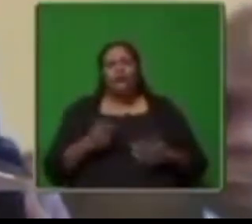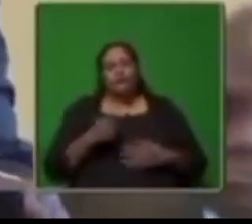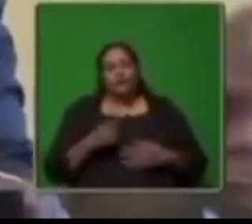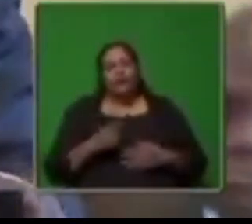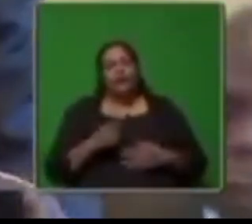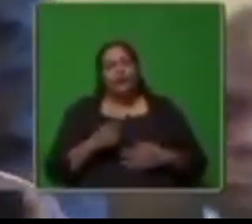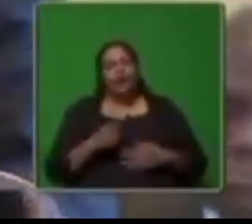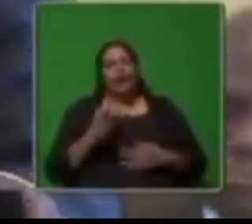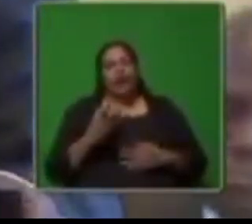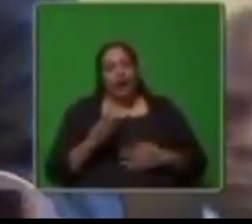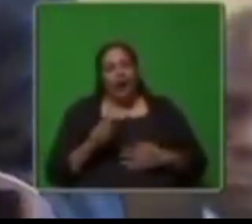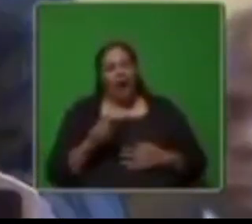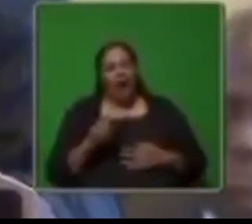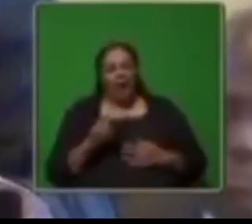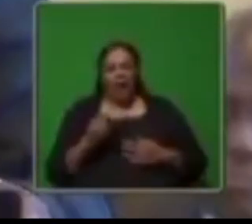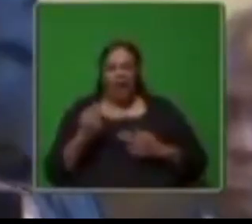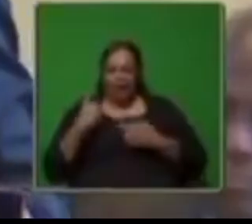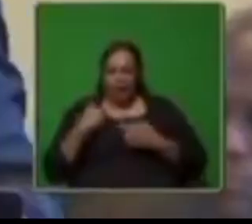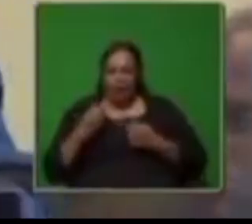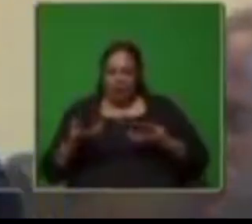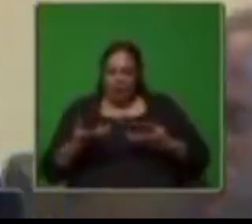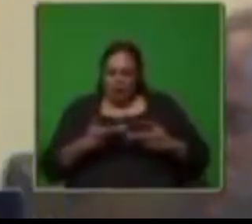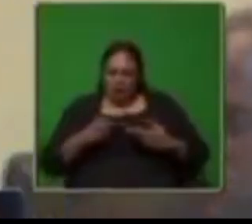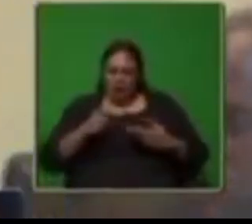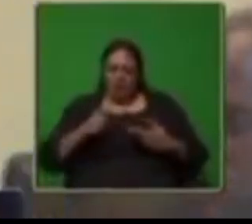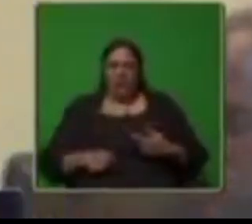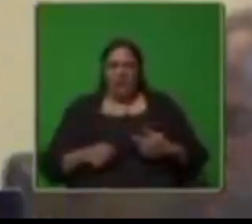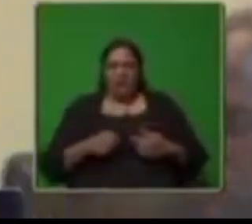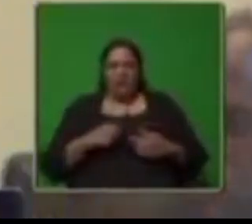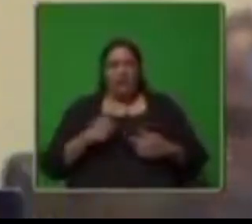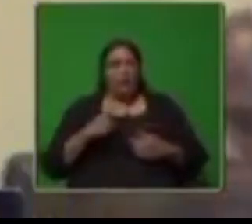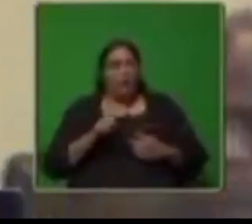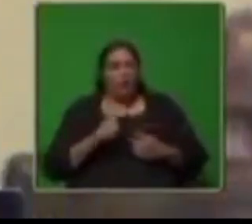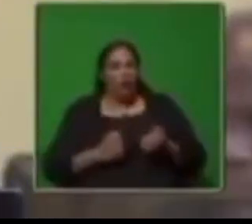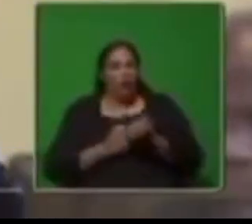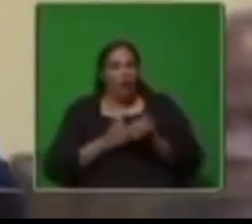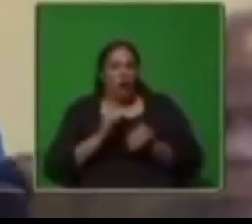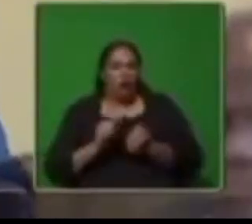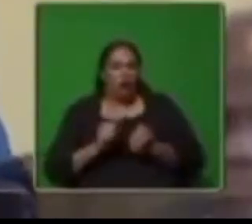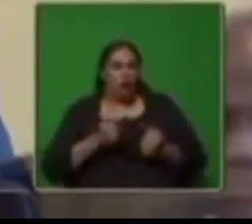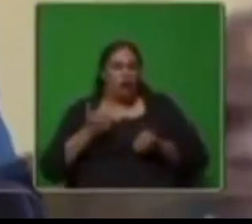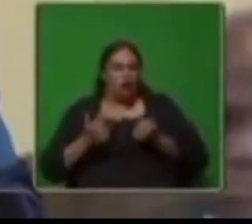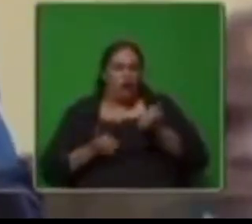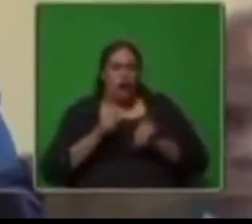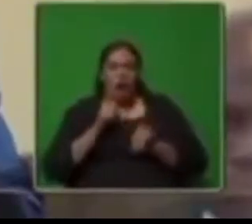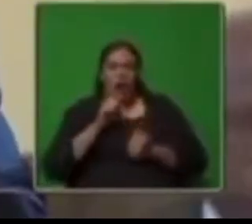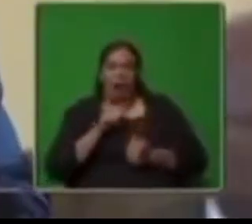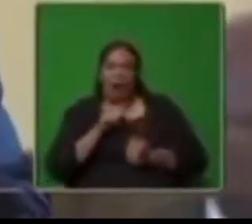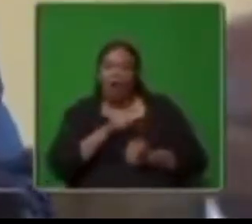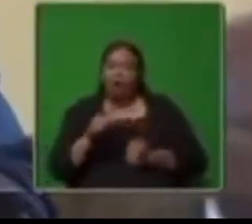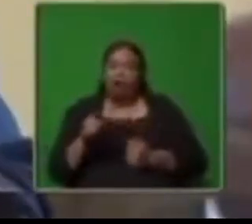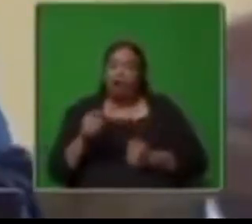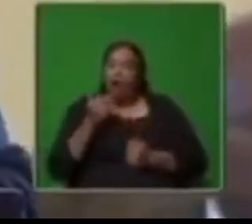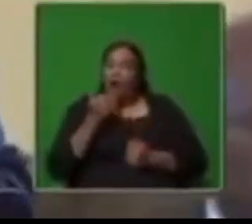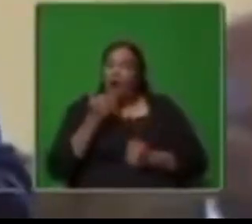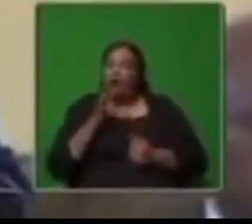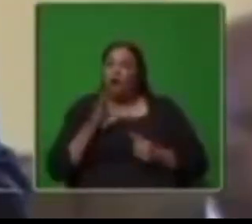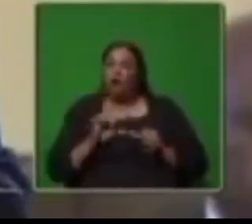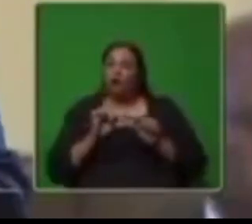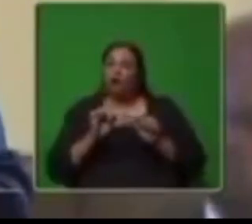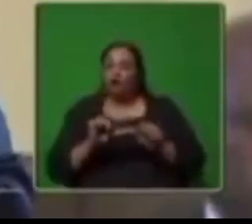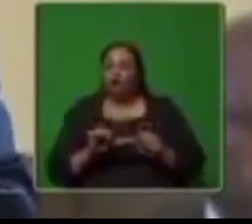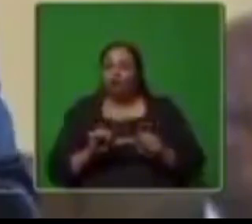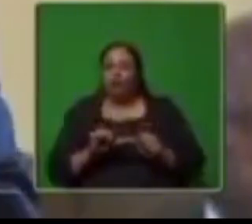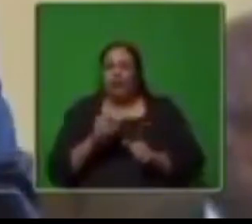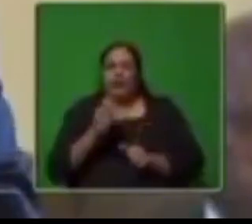does impose a duty on us to support the struggles of those who continue